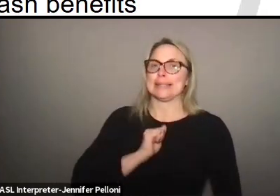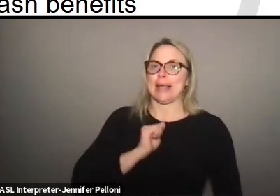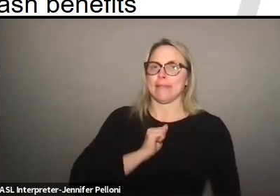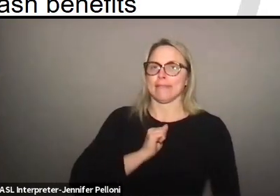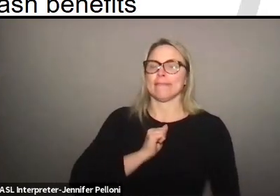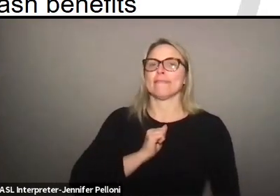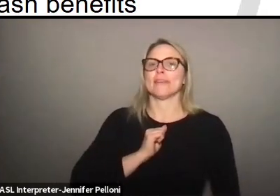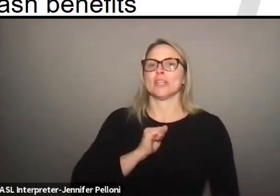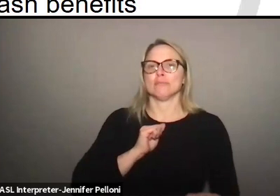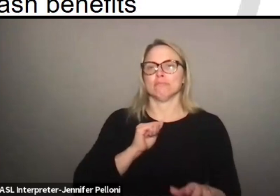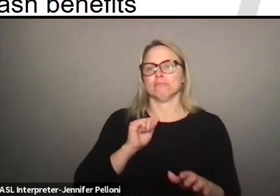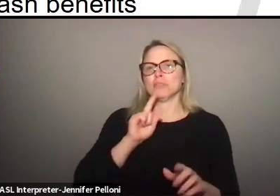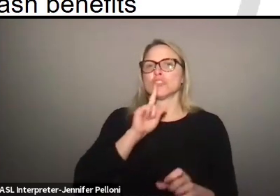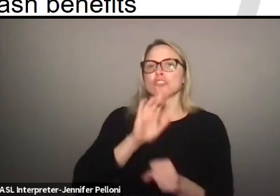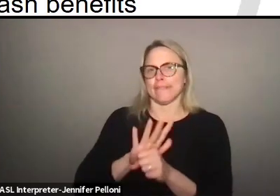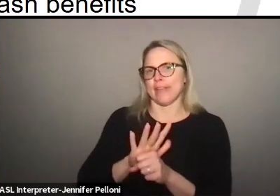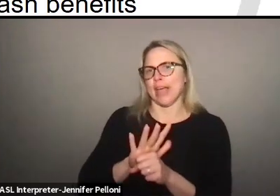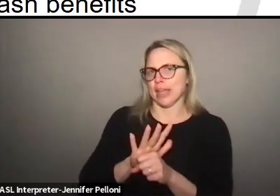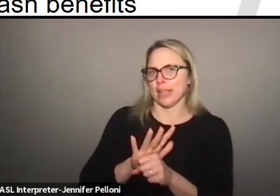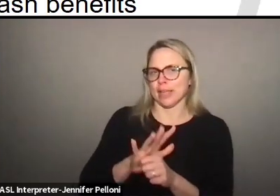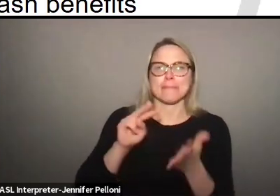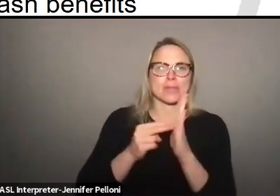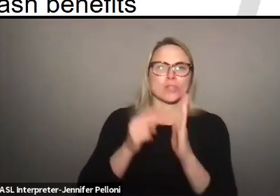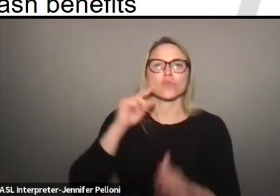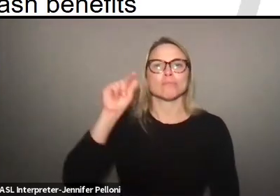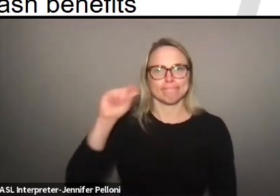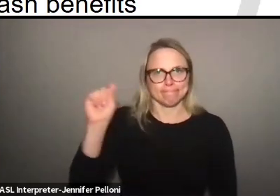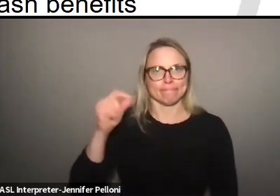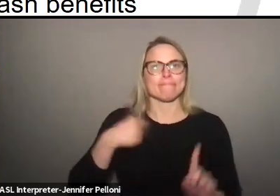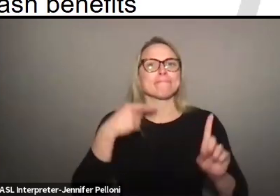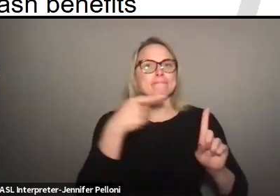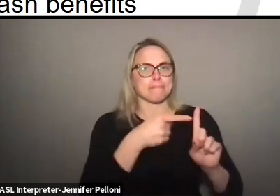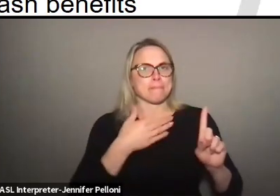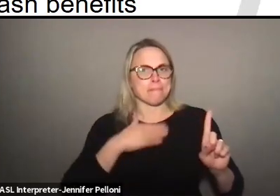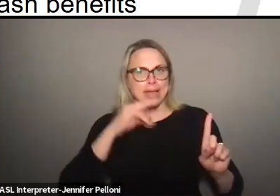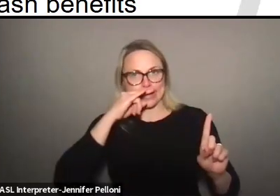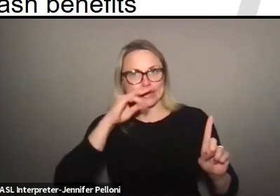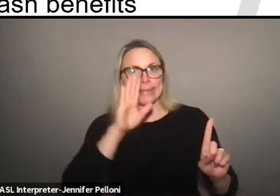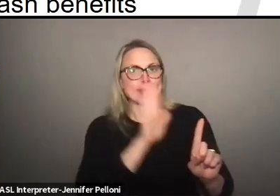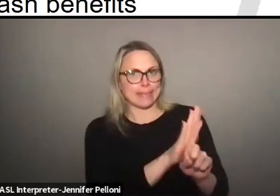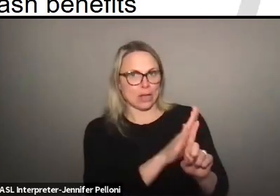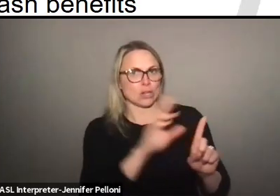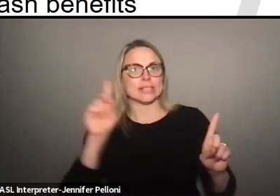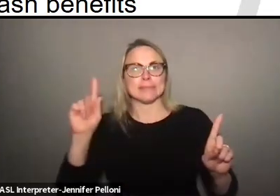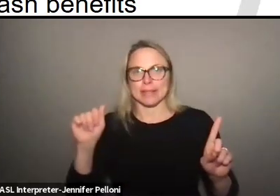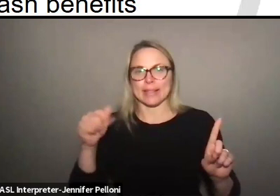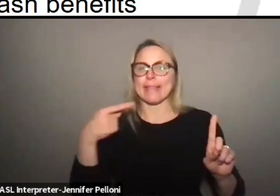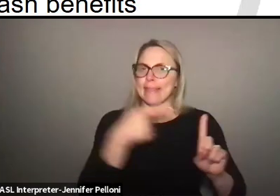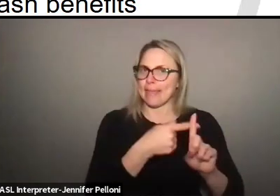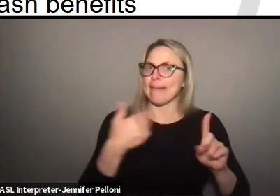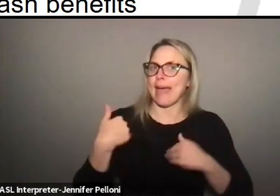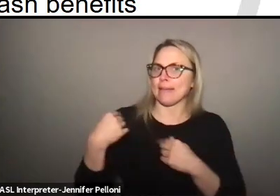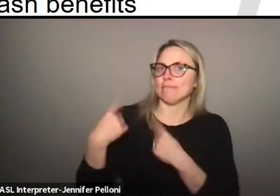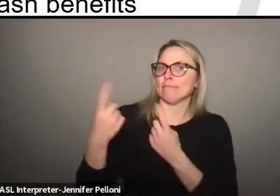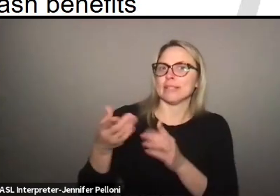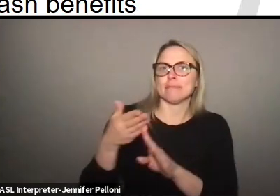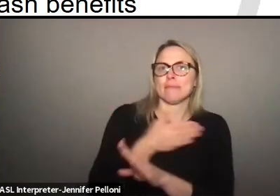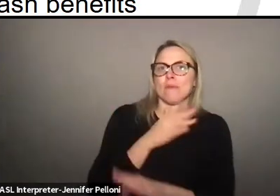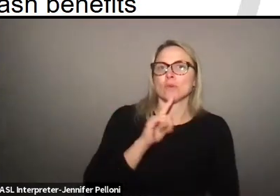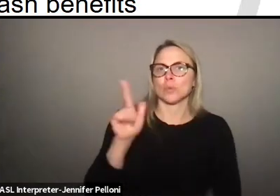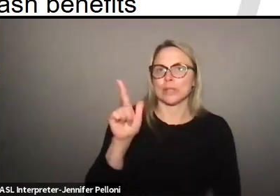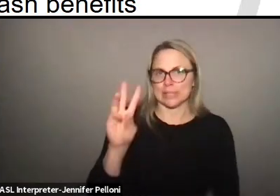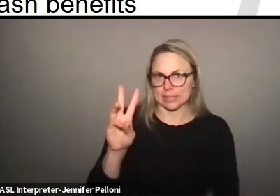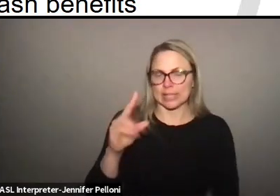self-certify at the time of enrollment. You would just check a button. This is my child's disability. he or she had it before age 26,